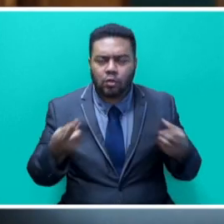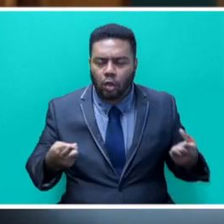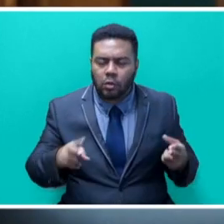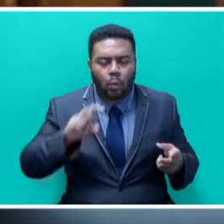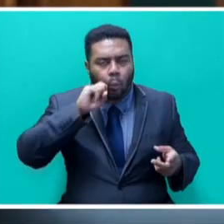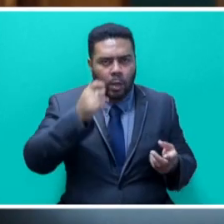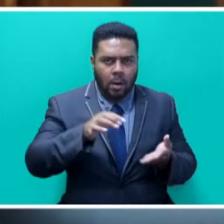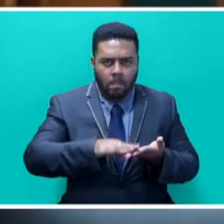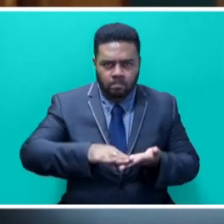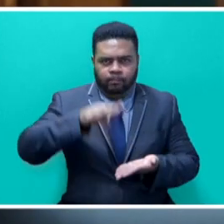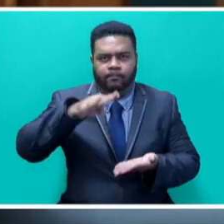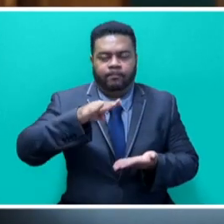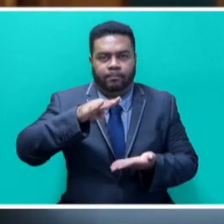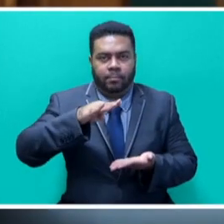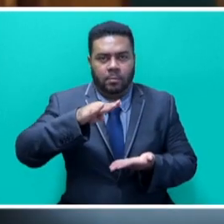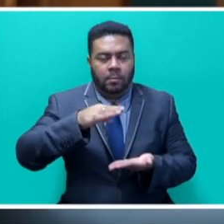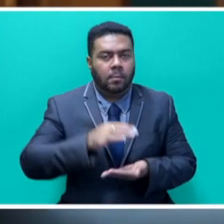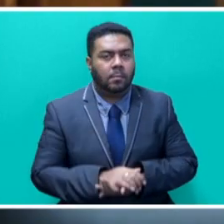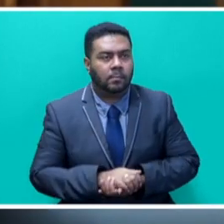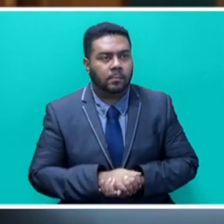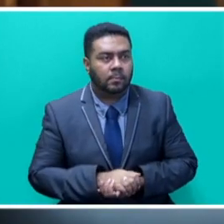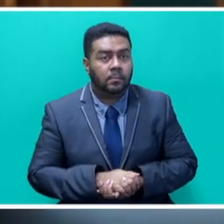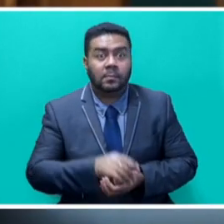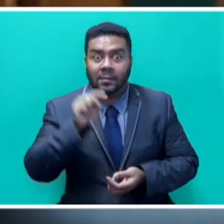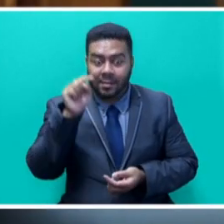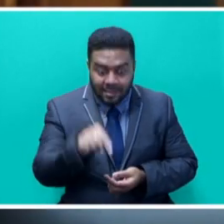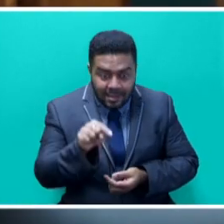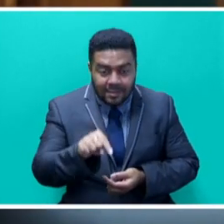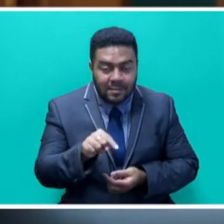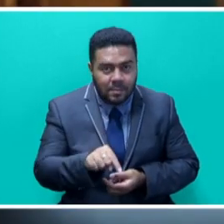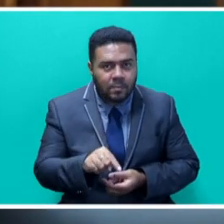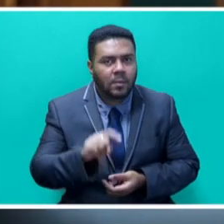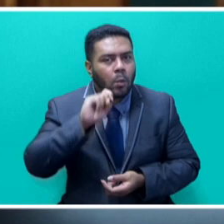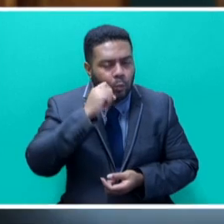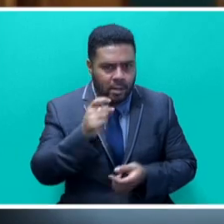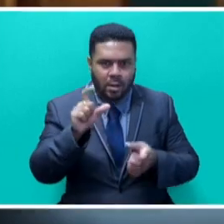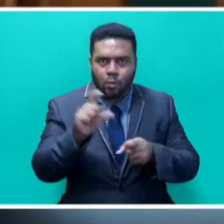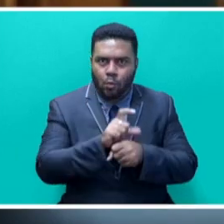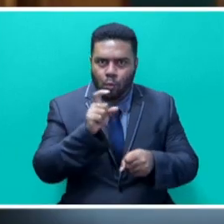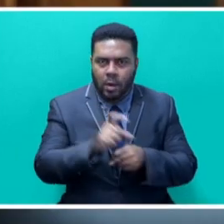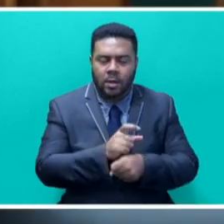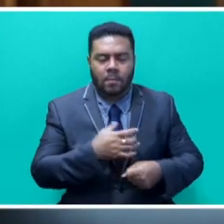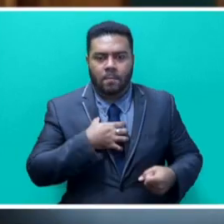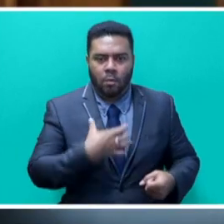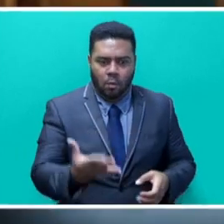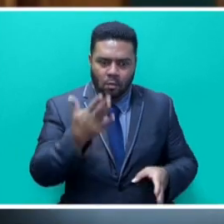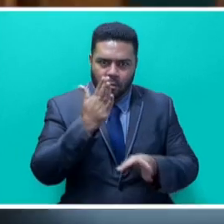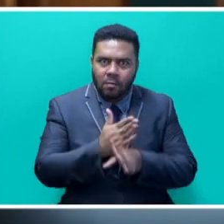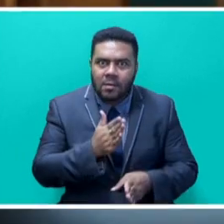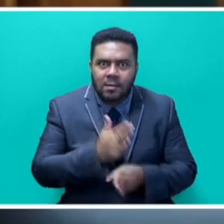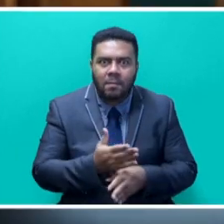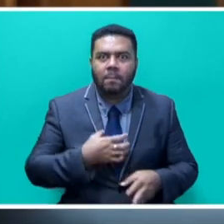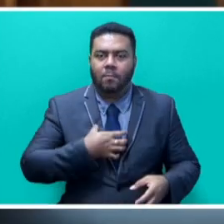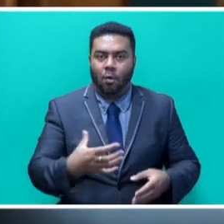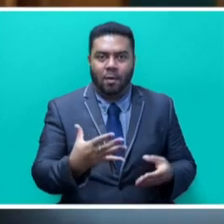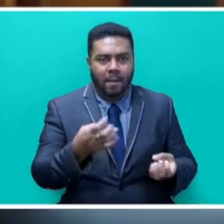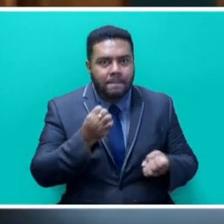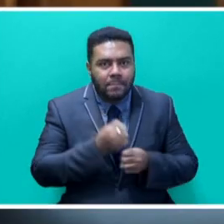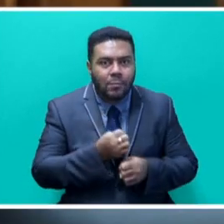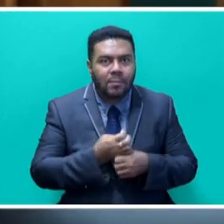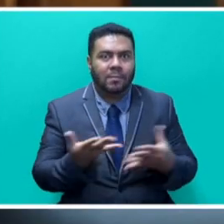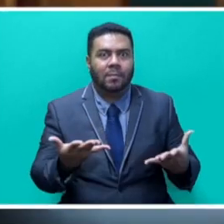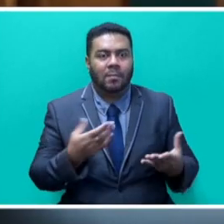increase substantially. These two will create economic activity and also generate